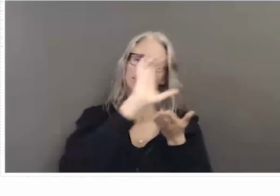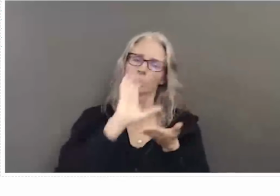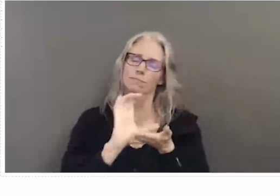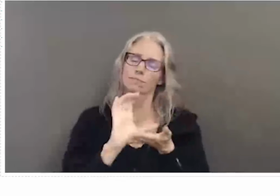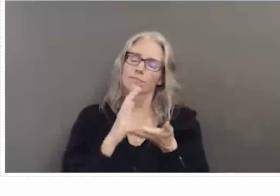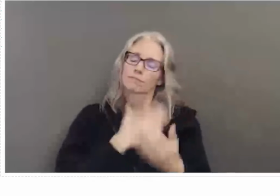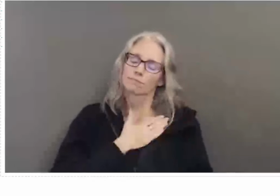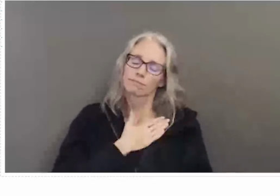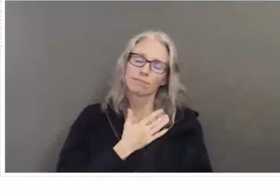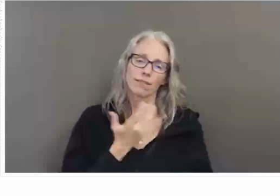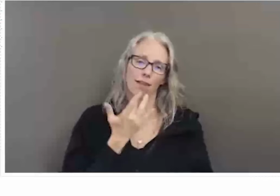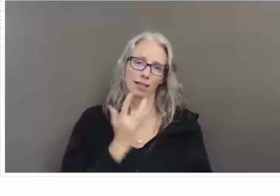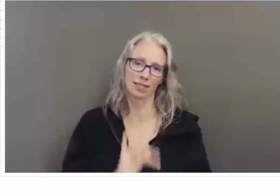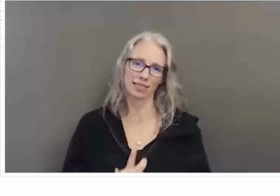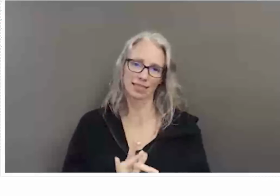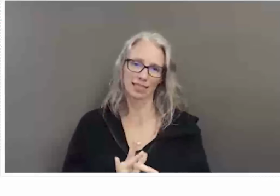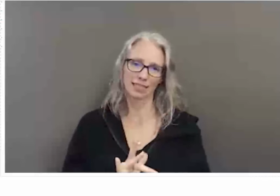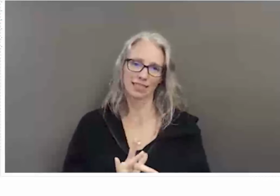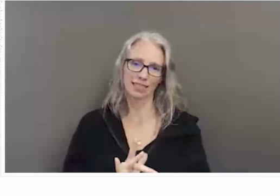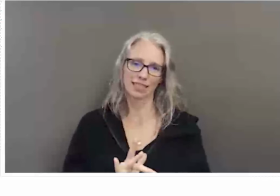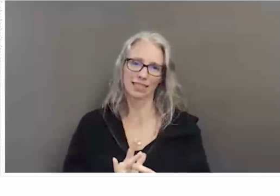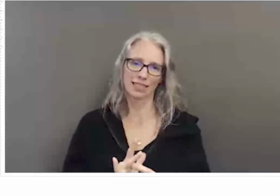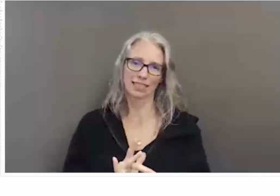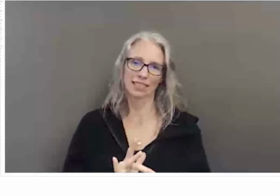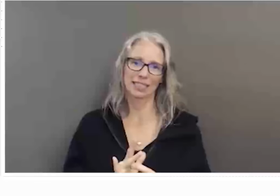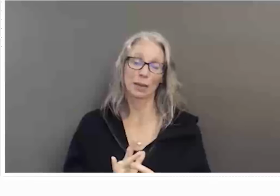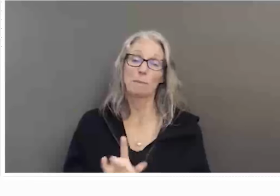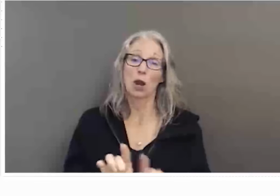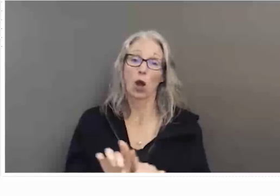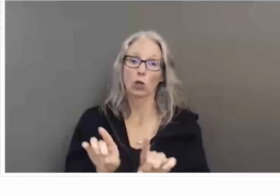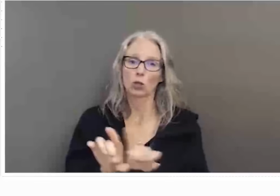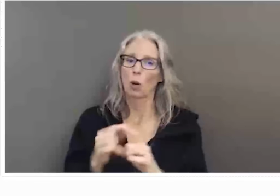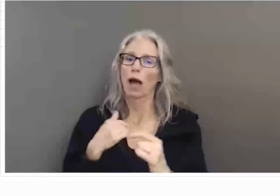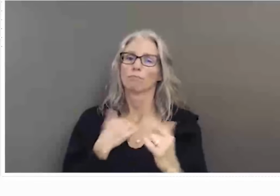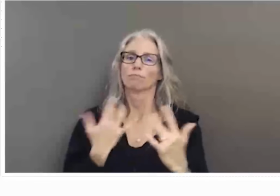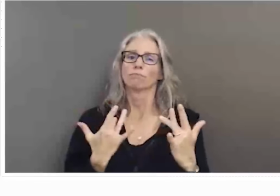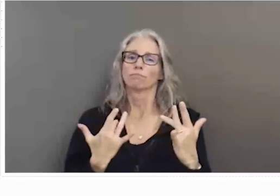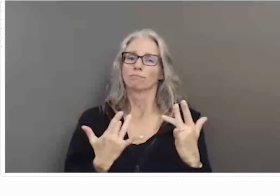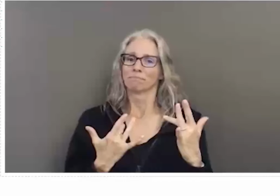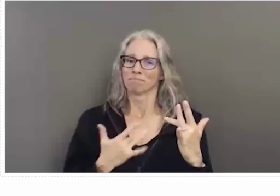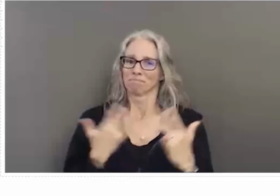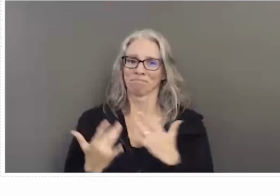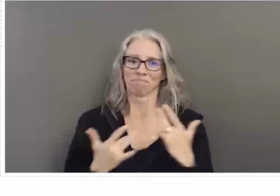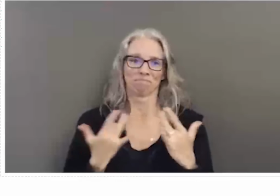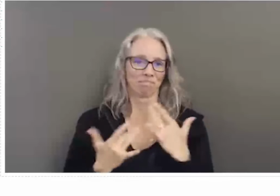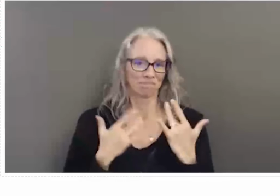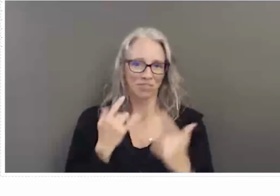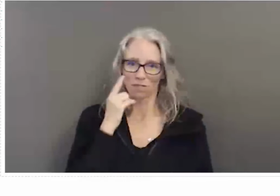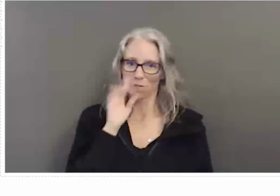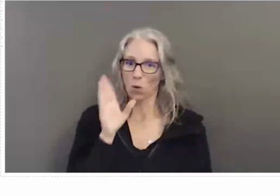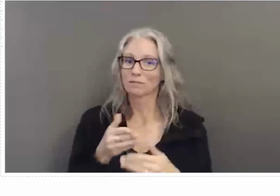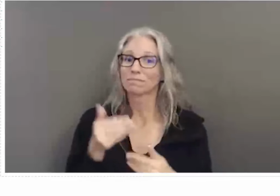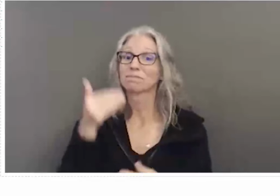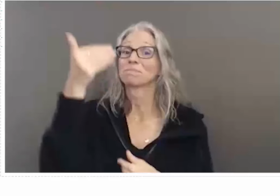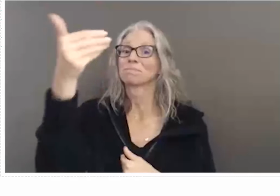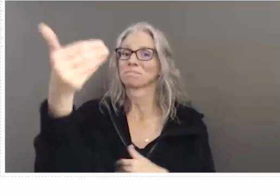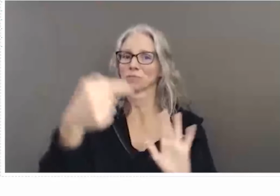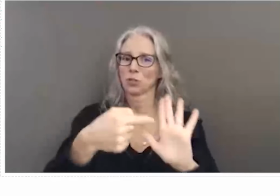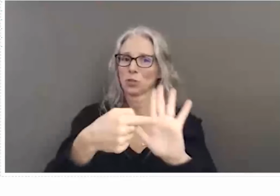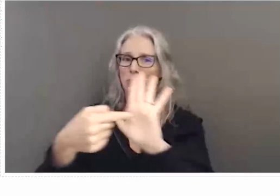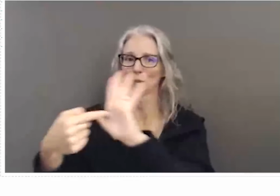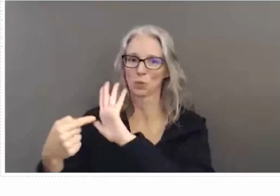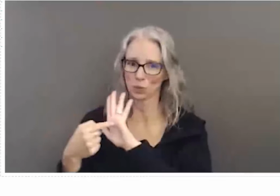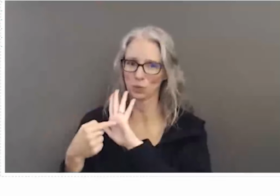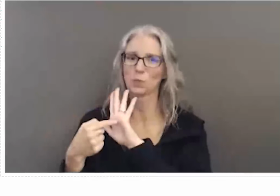just thinking about this, I'm so jazzed, so excited right now. And